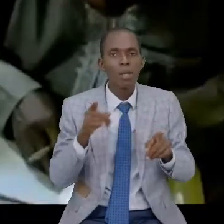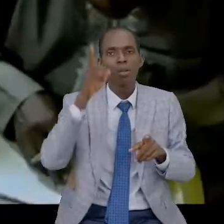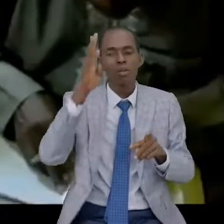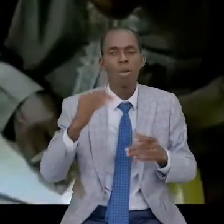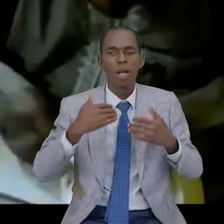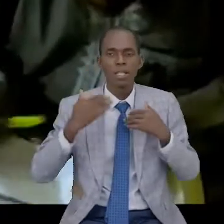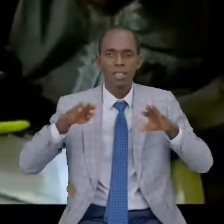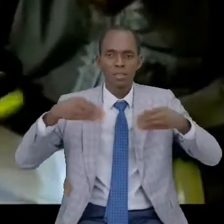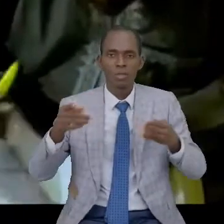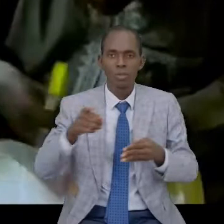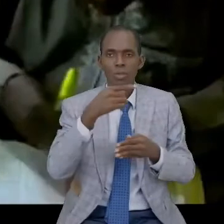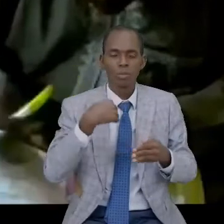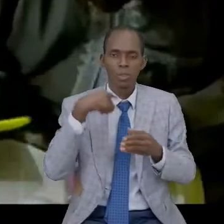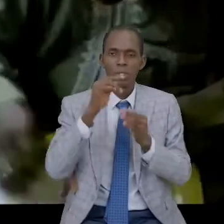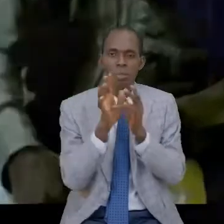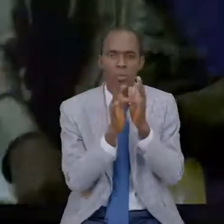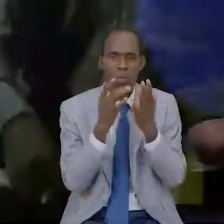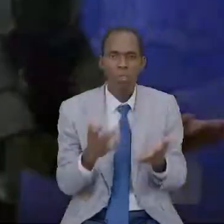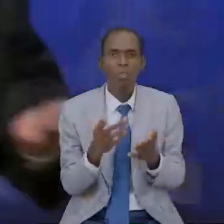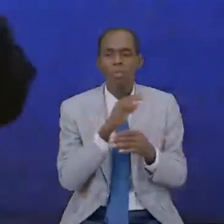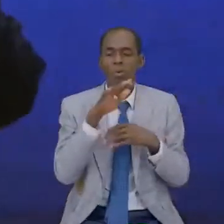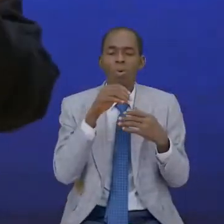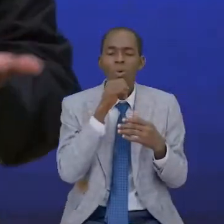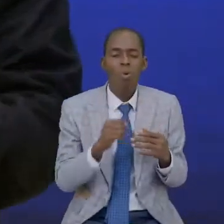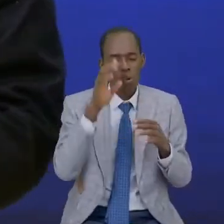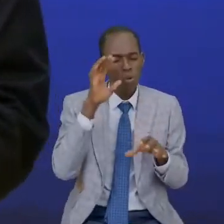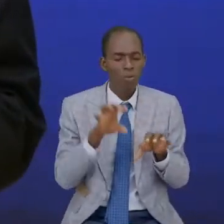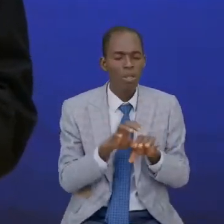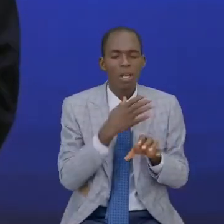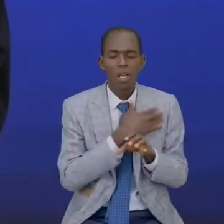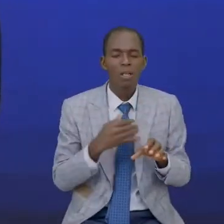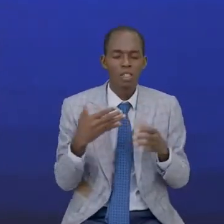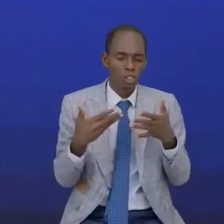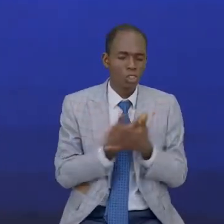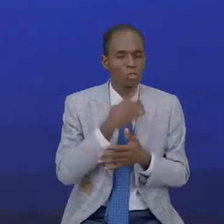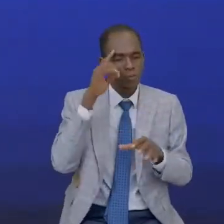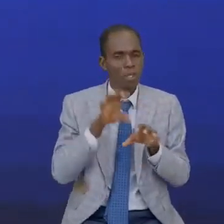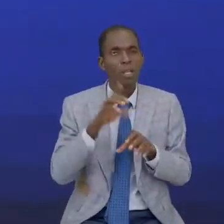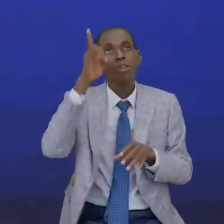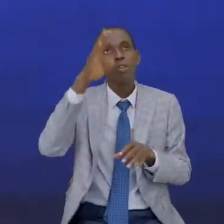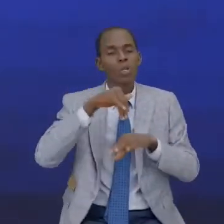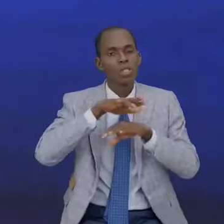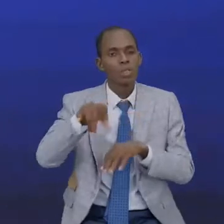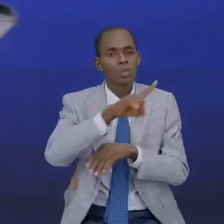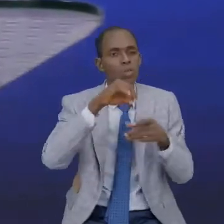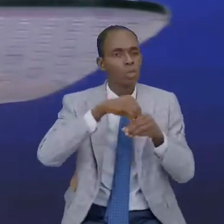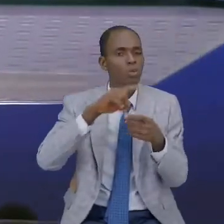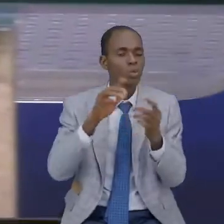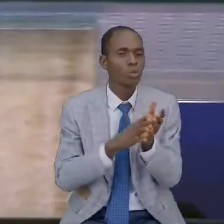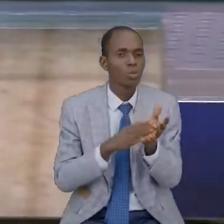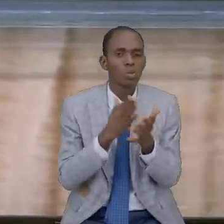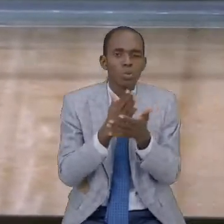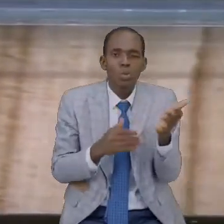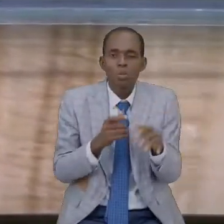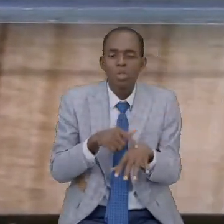has given the Bible. He has given the old covenant and the new covenant. And God has sent you to school. And there was a time when they